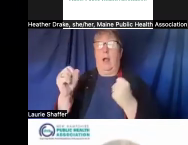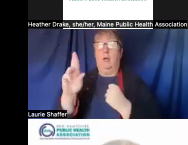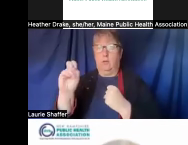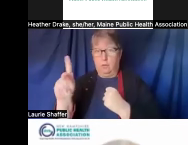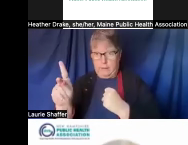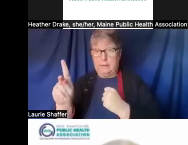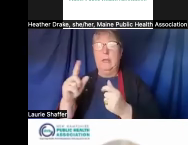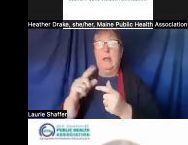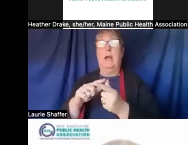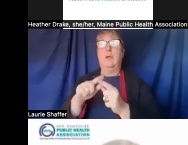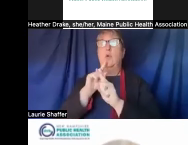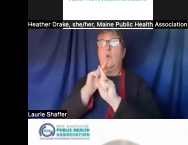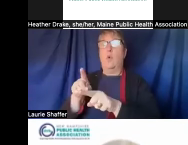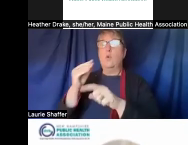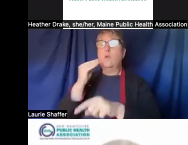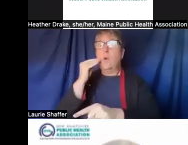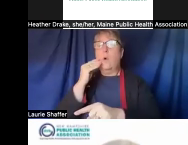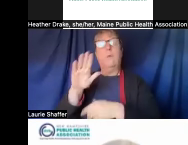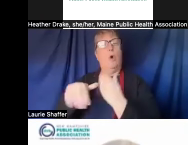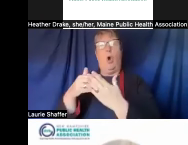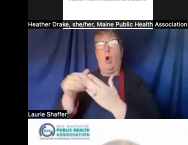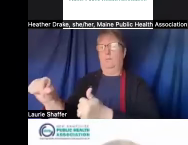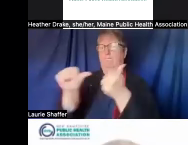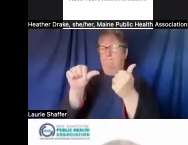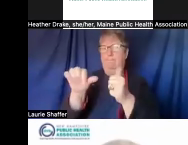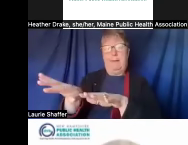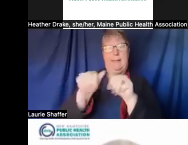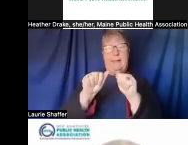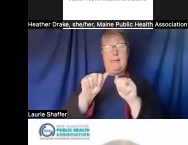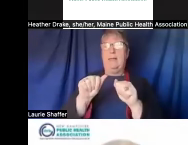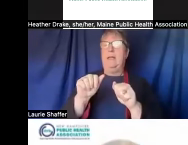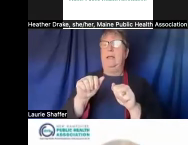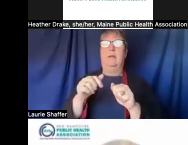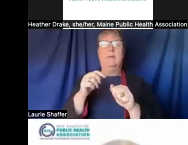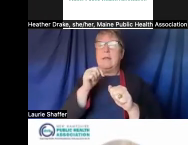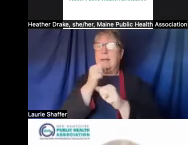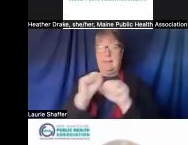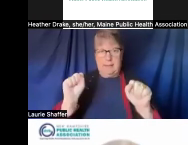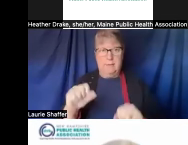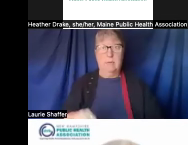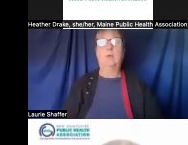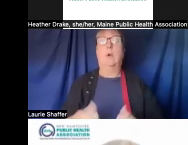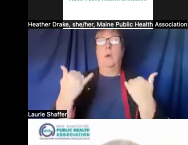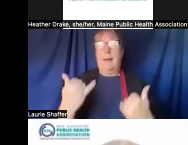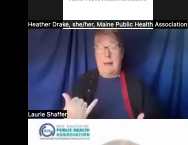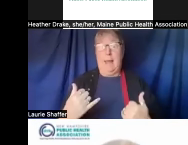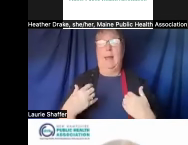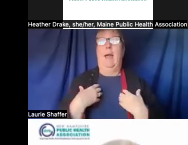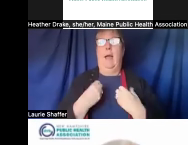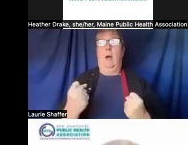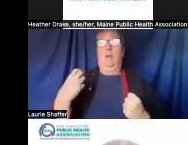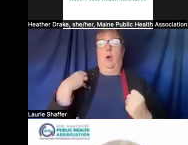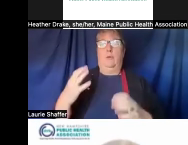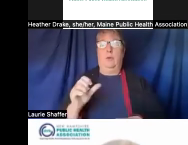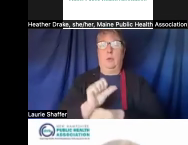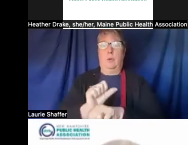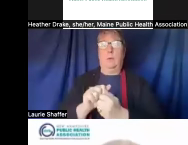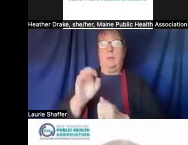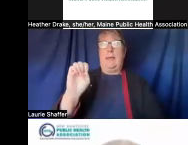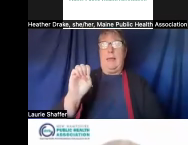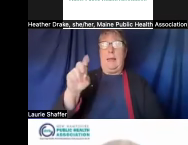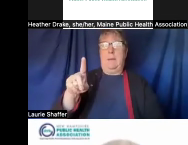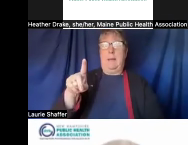the home to be vacated. It was not safe for anyone to be in that home. And now the health officer is currently working with the EPA to address some of the